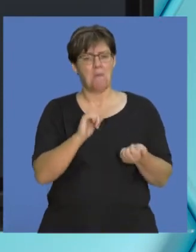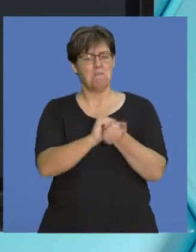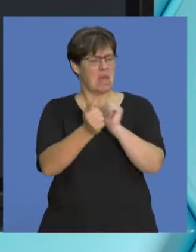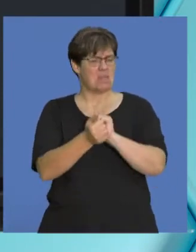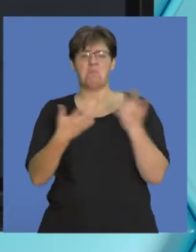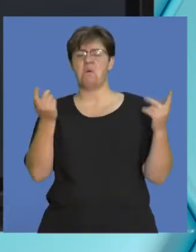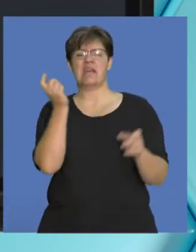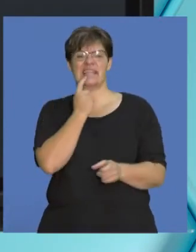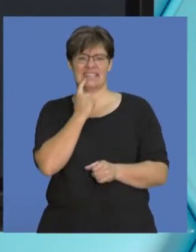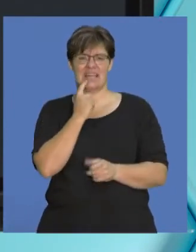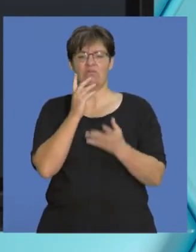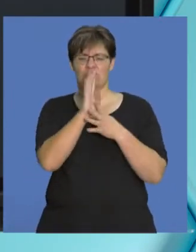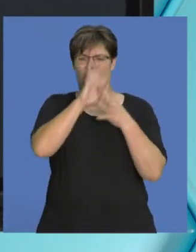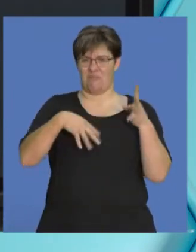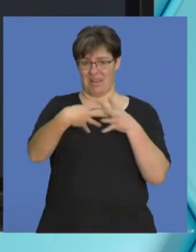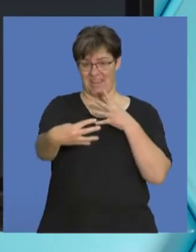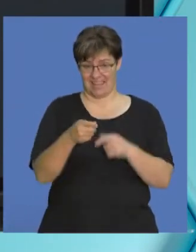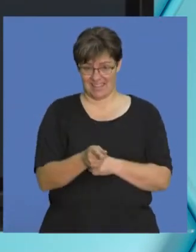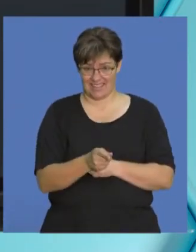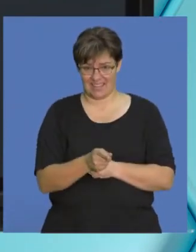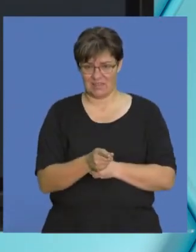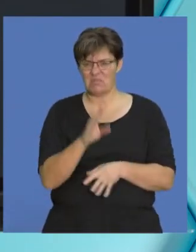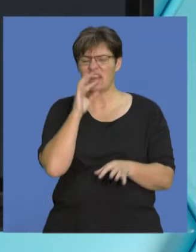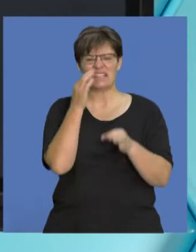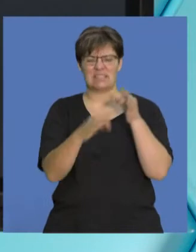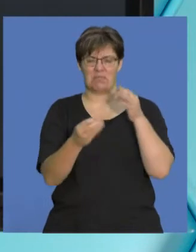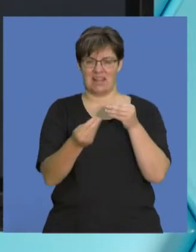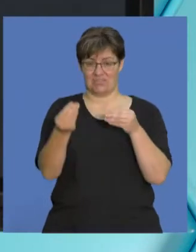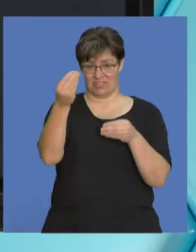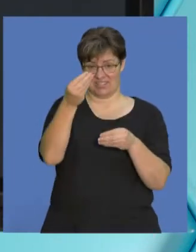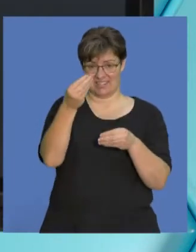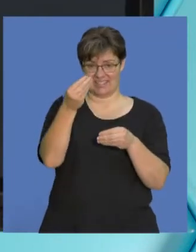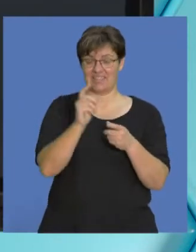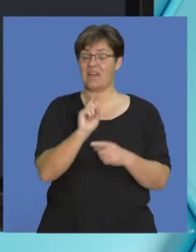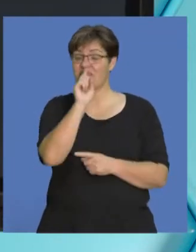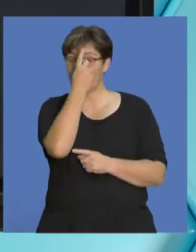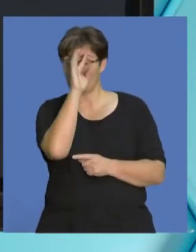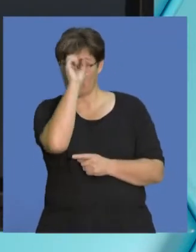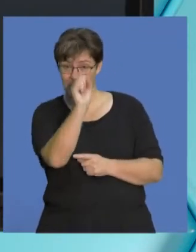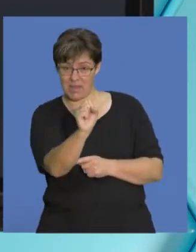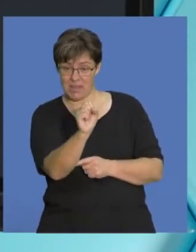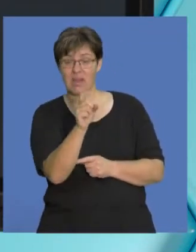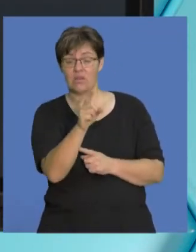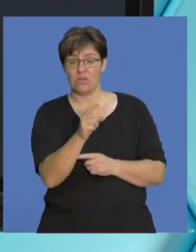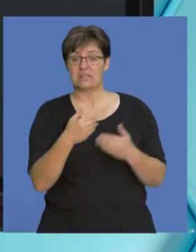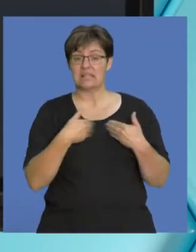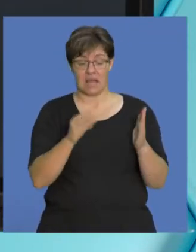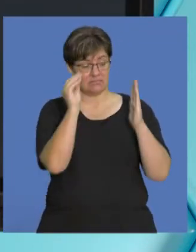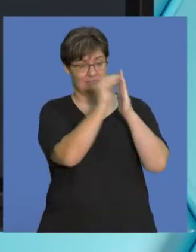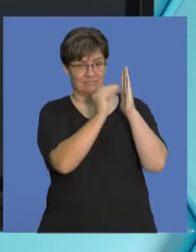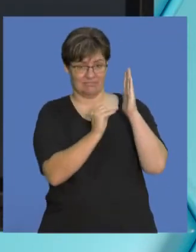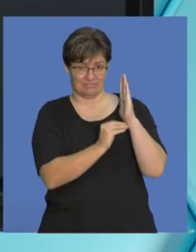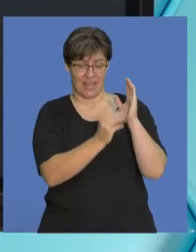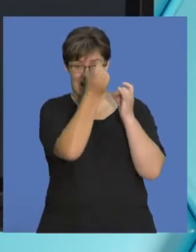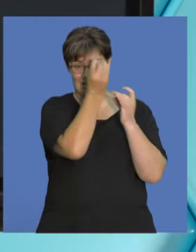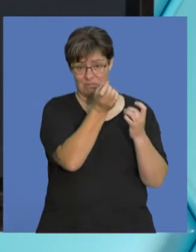then use a formula to do this, which is a simple interest formula. So firstly, remember, you need to start with writing down your data